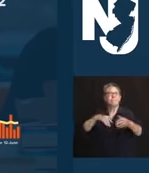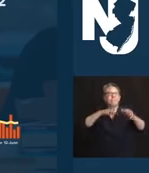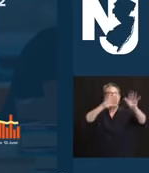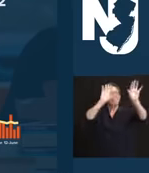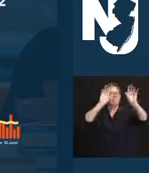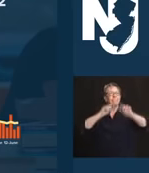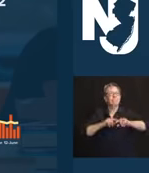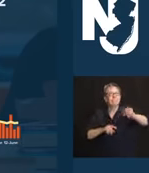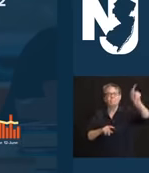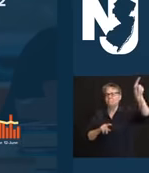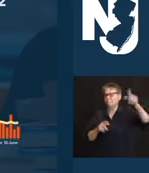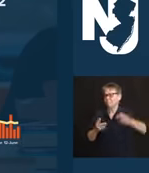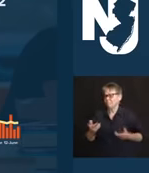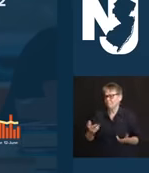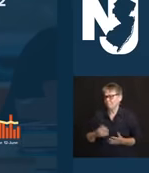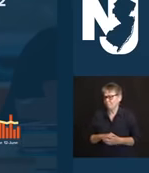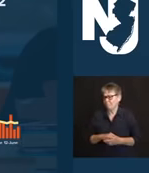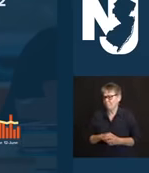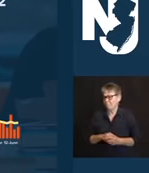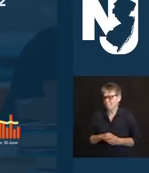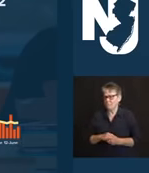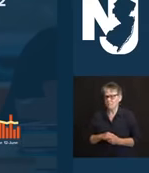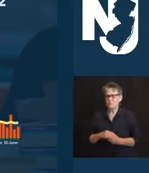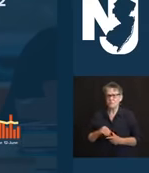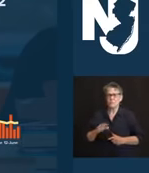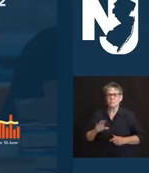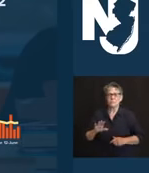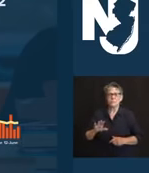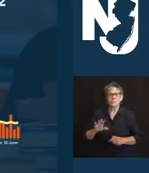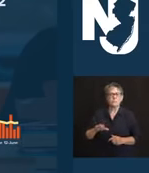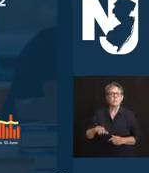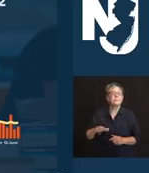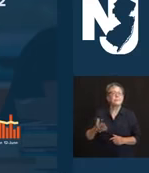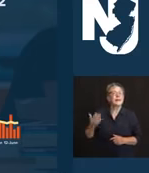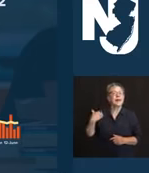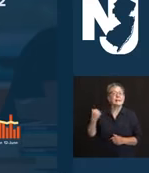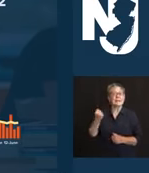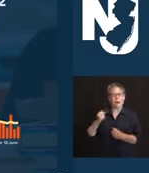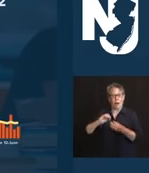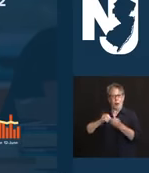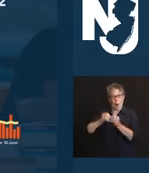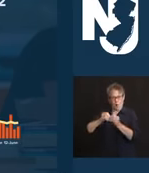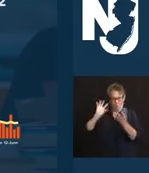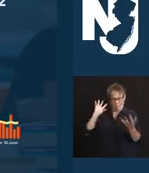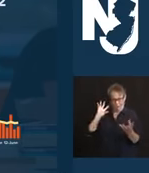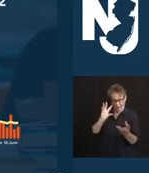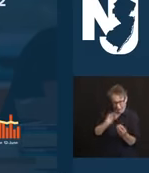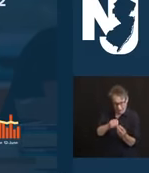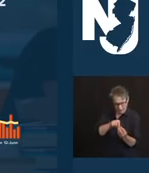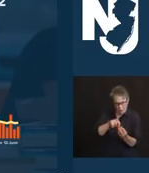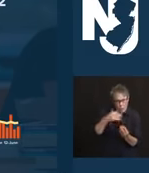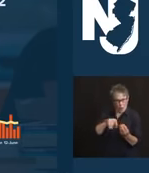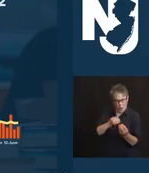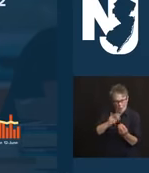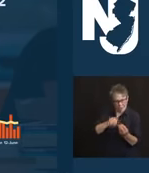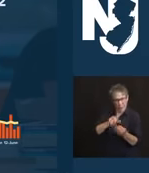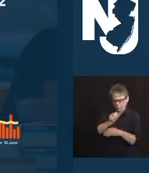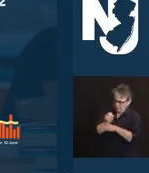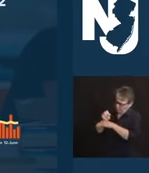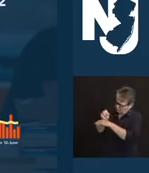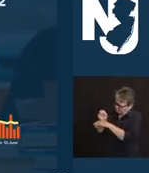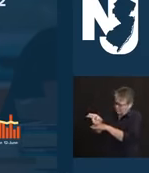World War II took on our New Jersey family in just 3 months. Let that sink in.